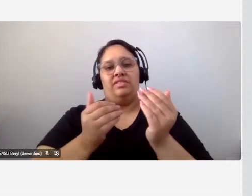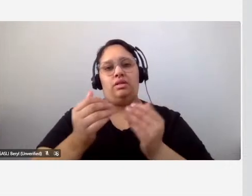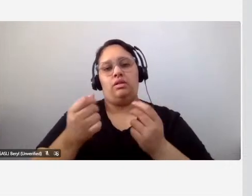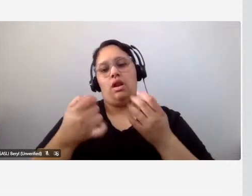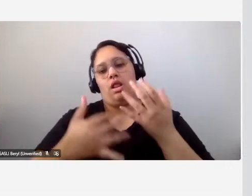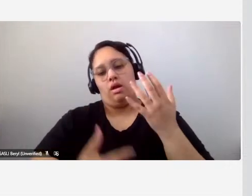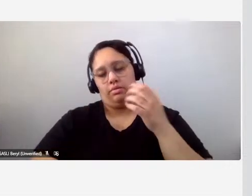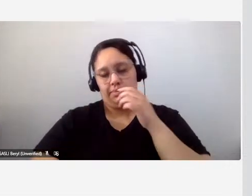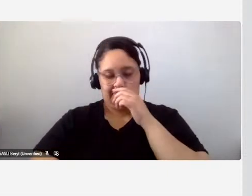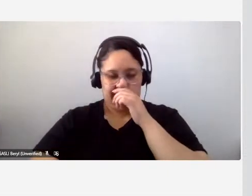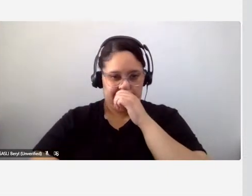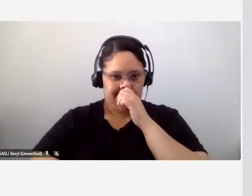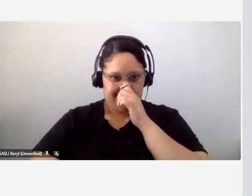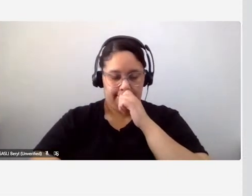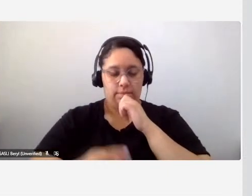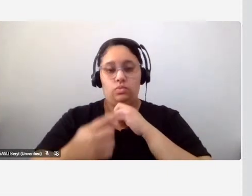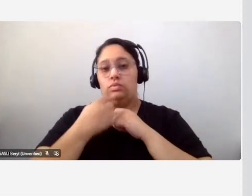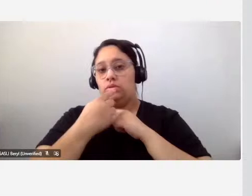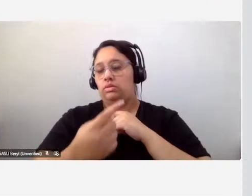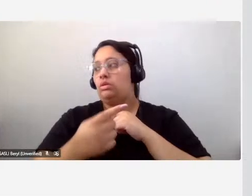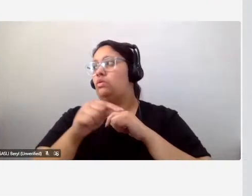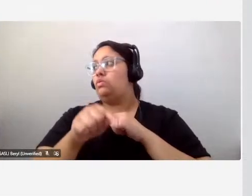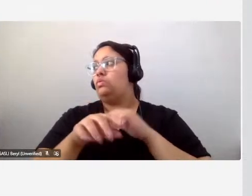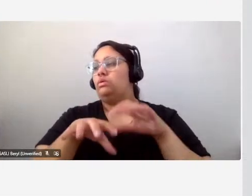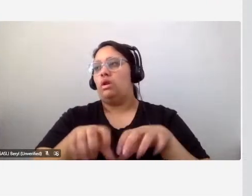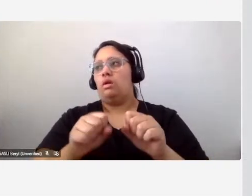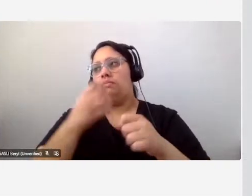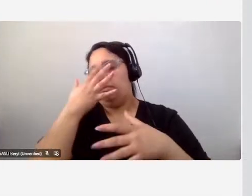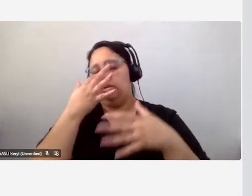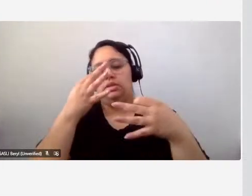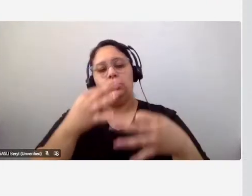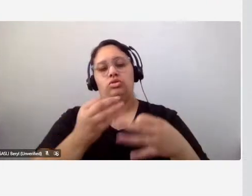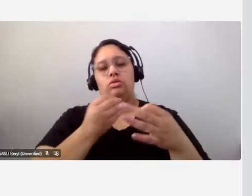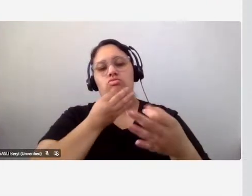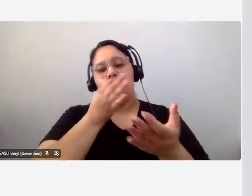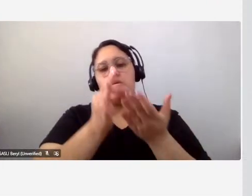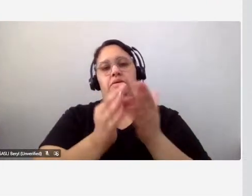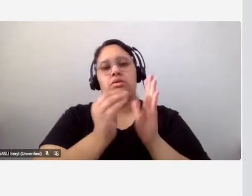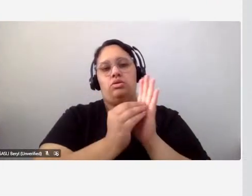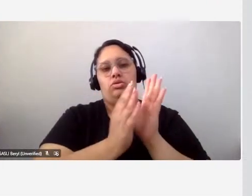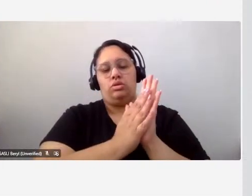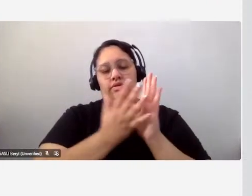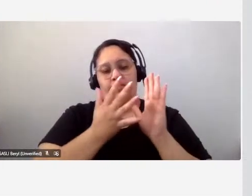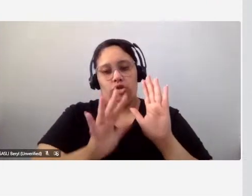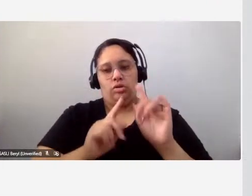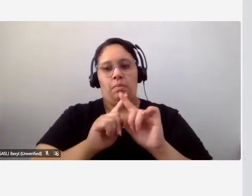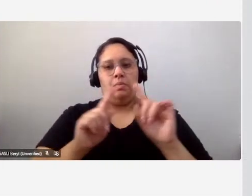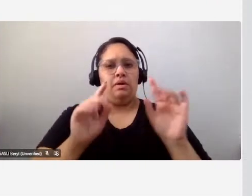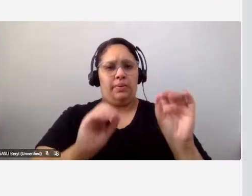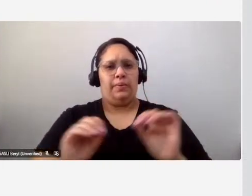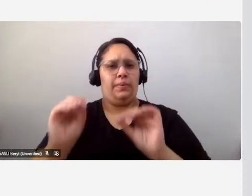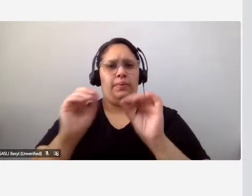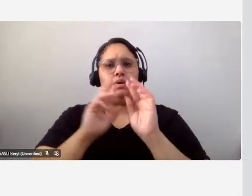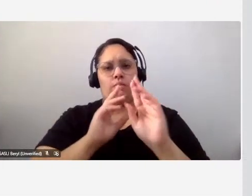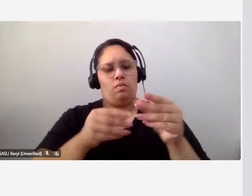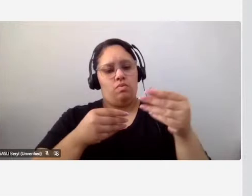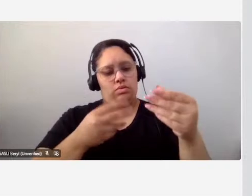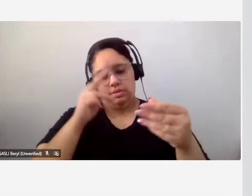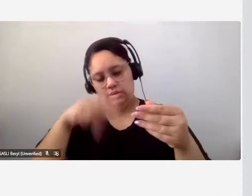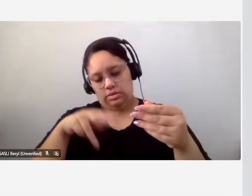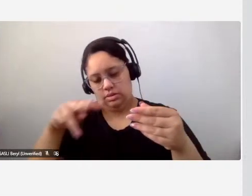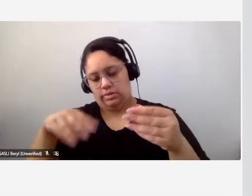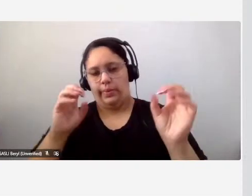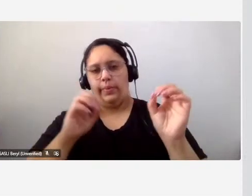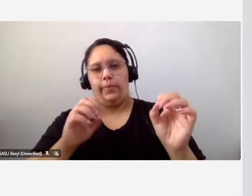etc., and you claim you have taken decisions and recommendations, but nowhere in the report were such